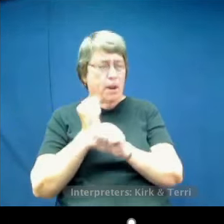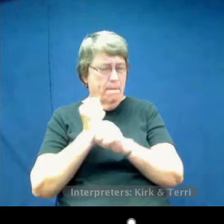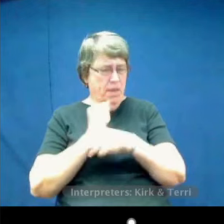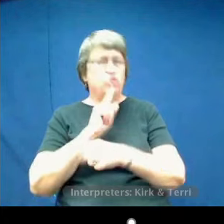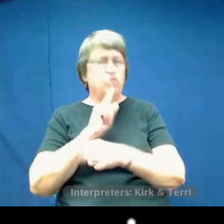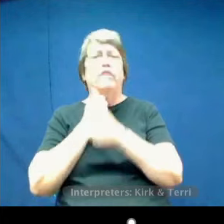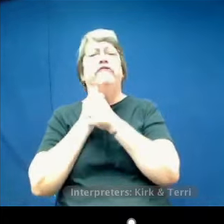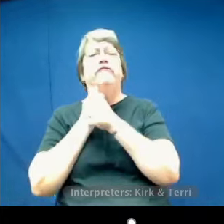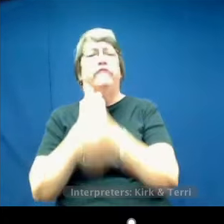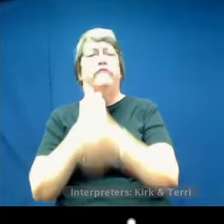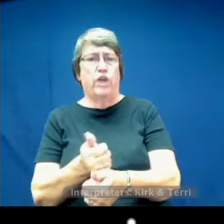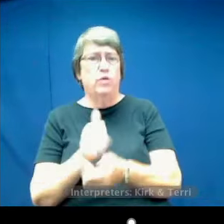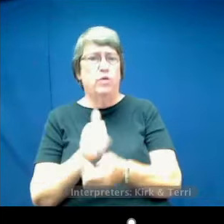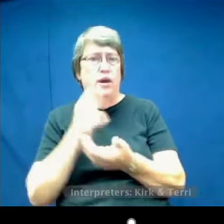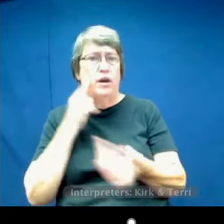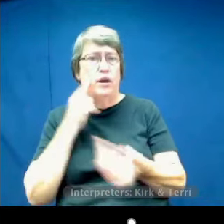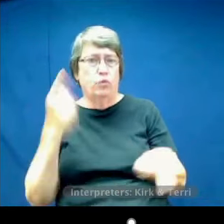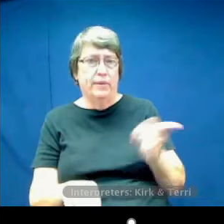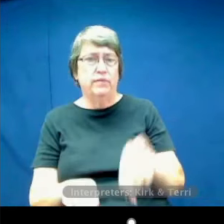agreements.